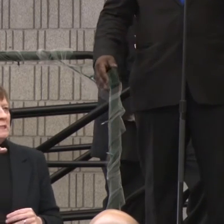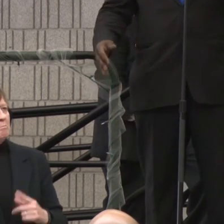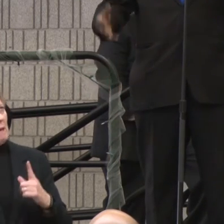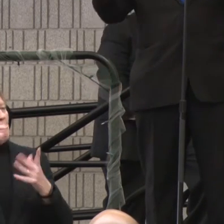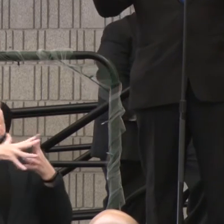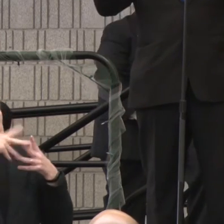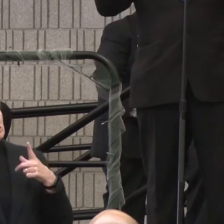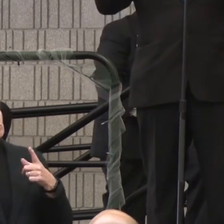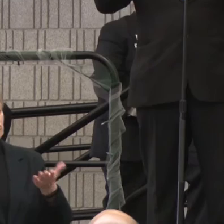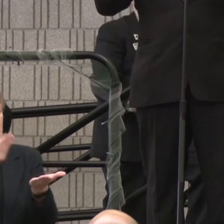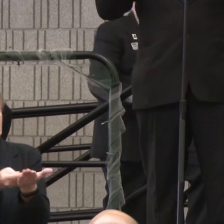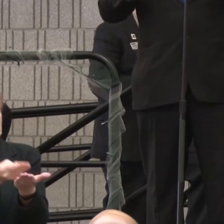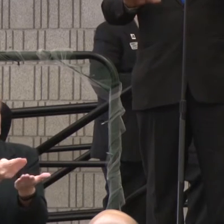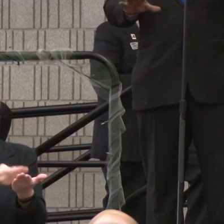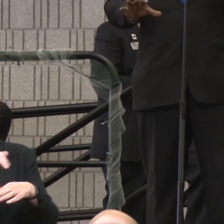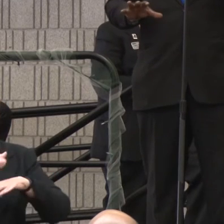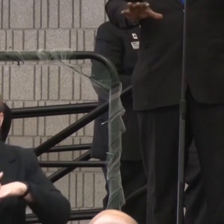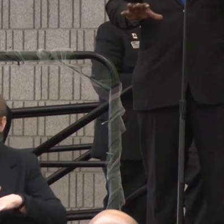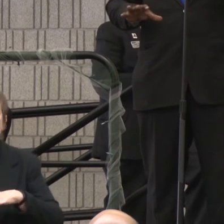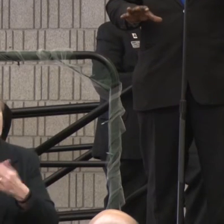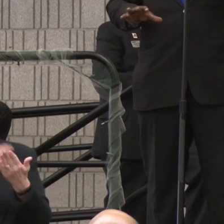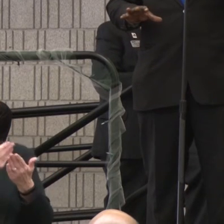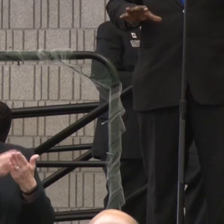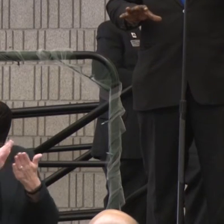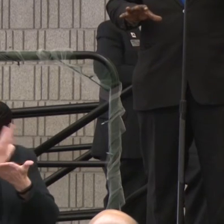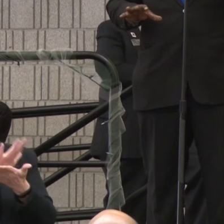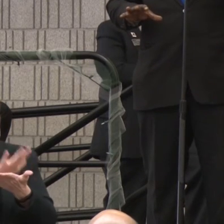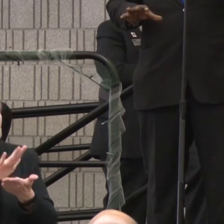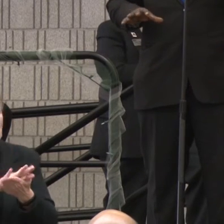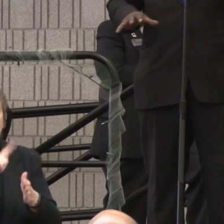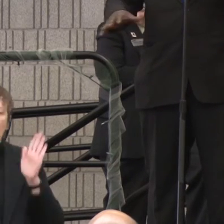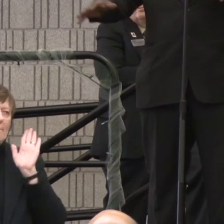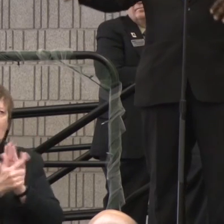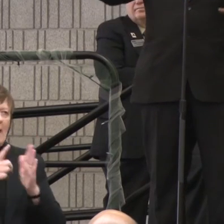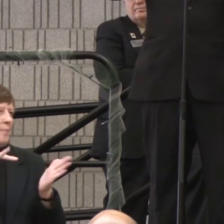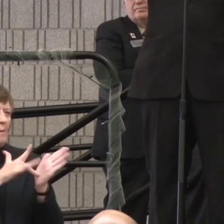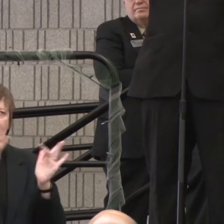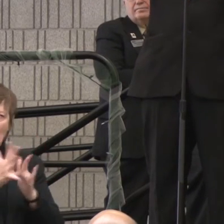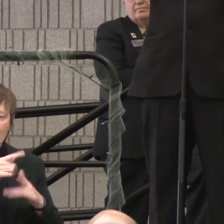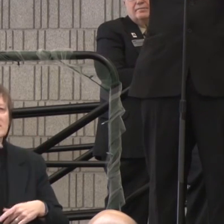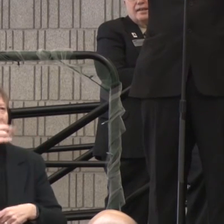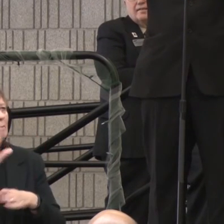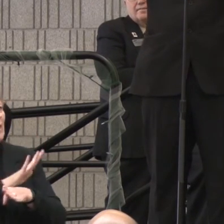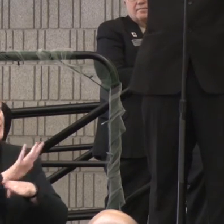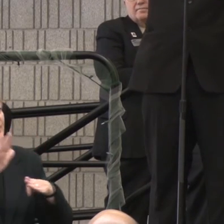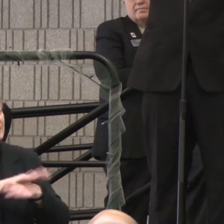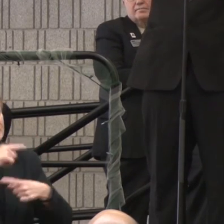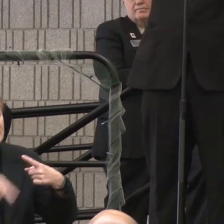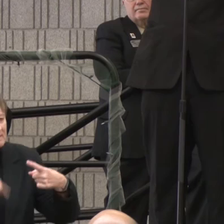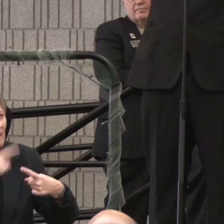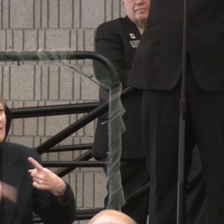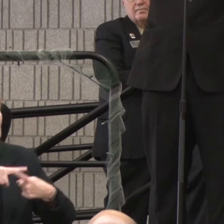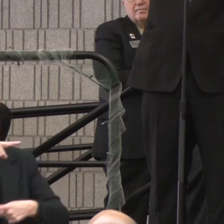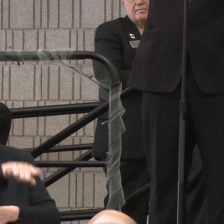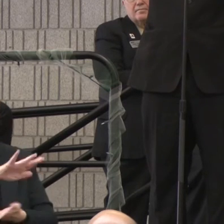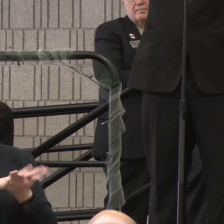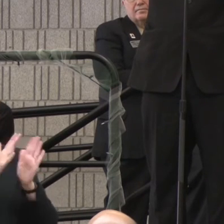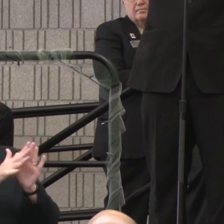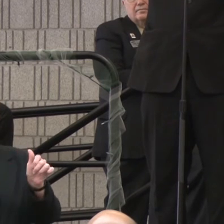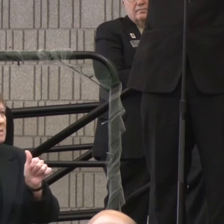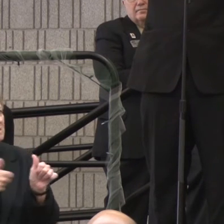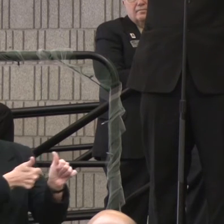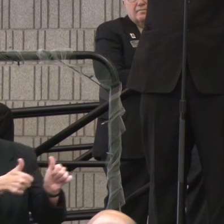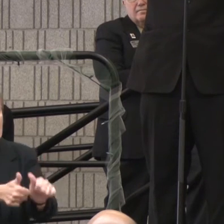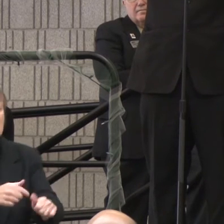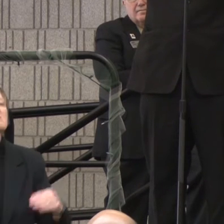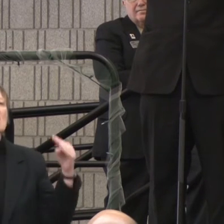dream got you on your hands and knees. They teach capitalism in the schools. But they ban the Bible. They tell you all about the business cycles and you become disciples. They're